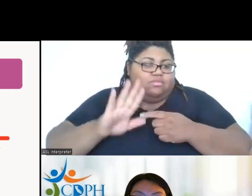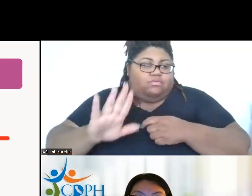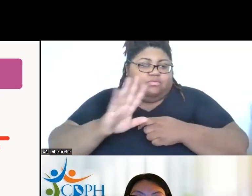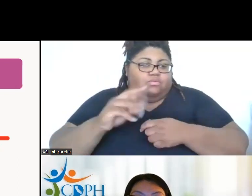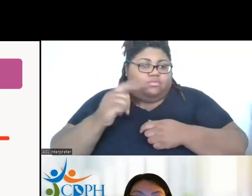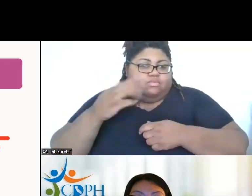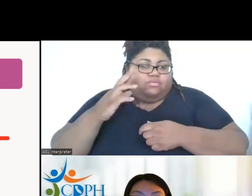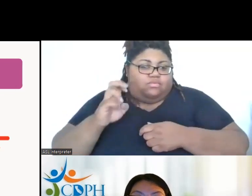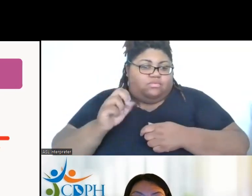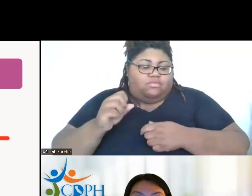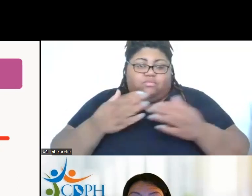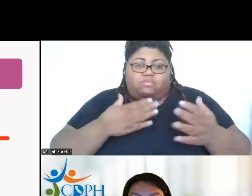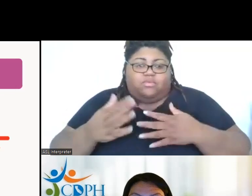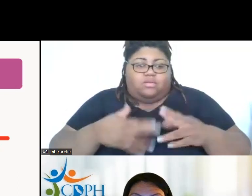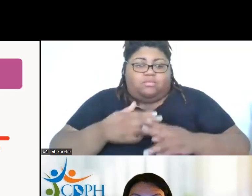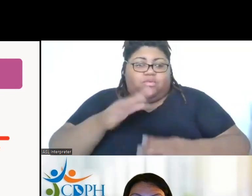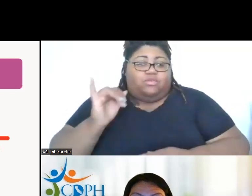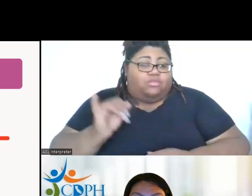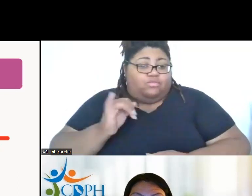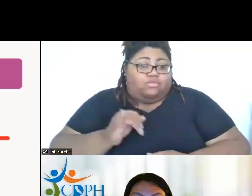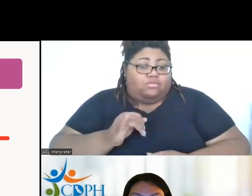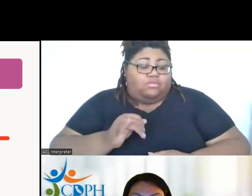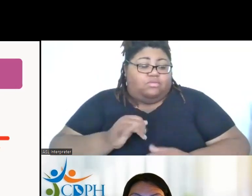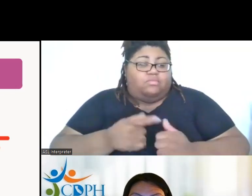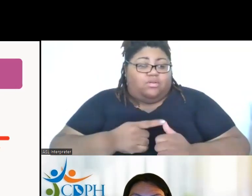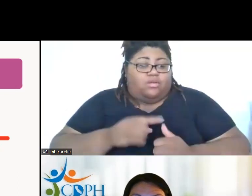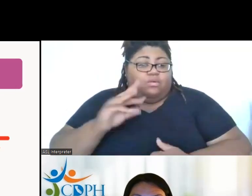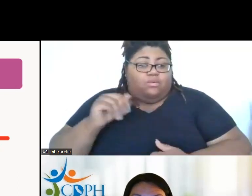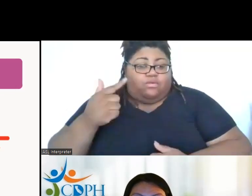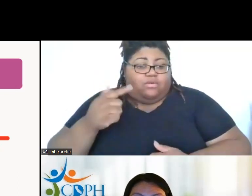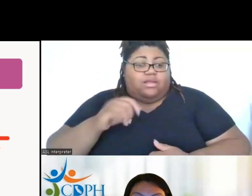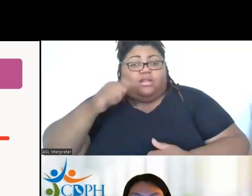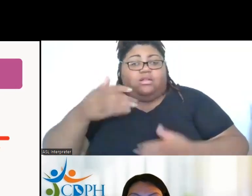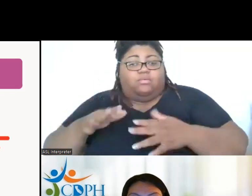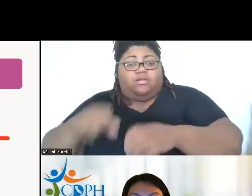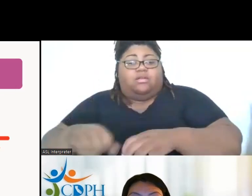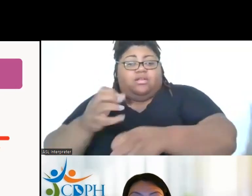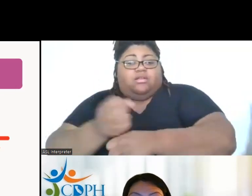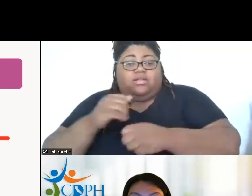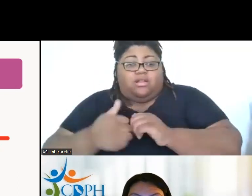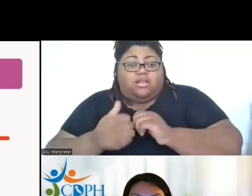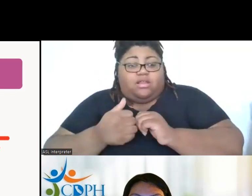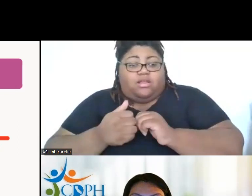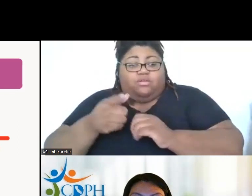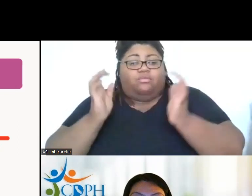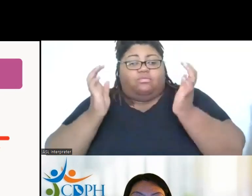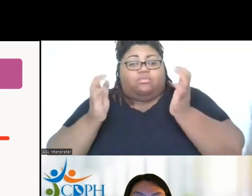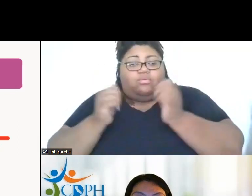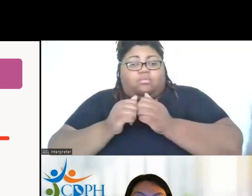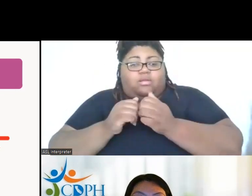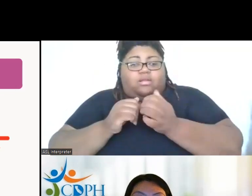status. And so Walgreens is one option. And the way that patients can access that is that when they're talking to the